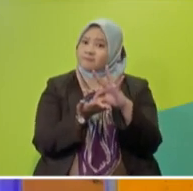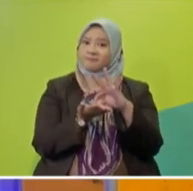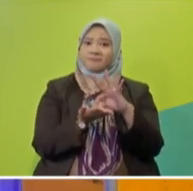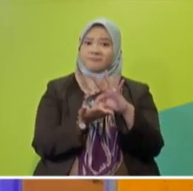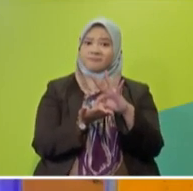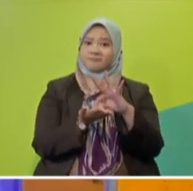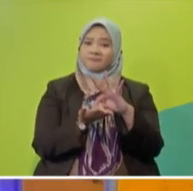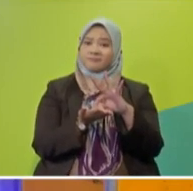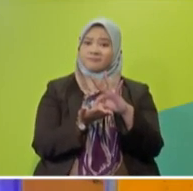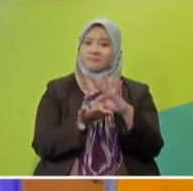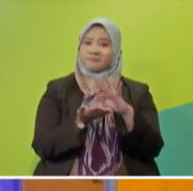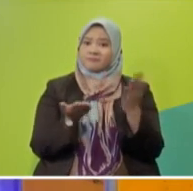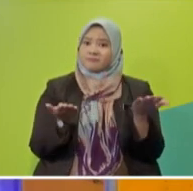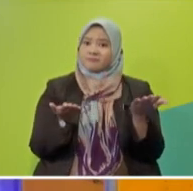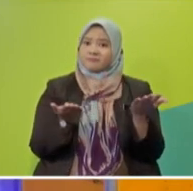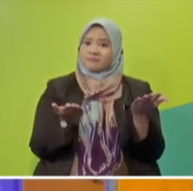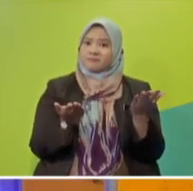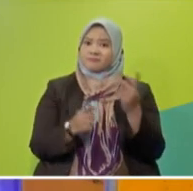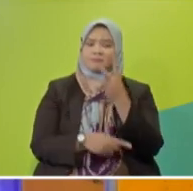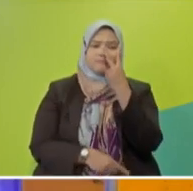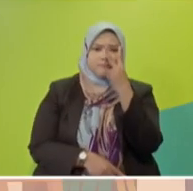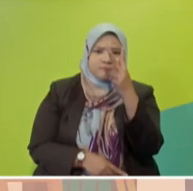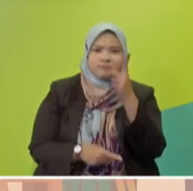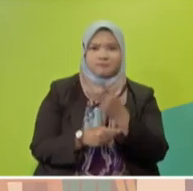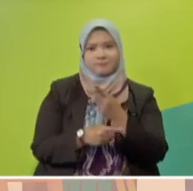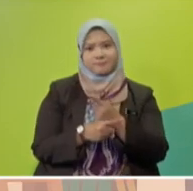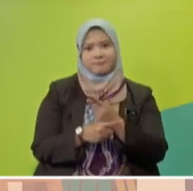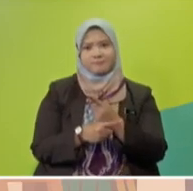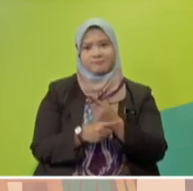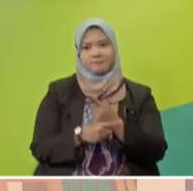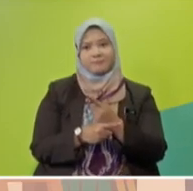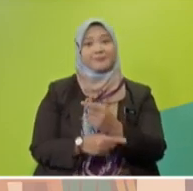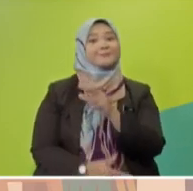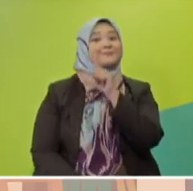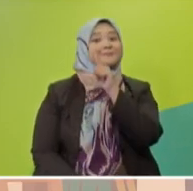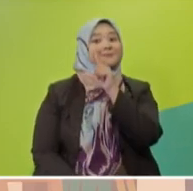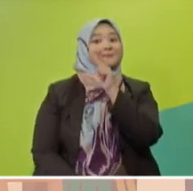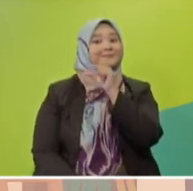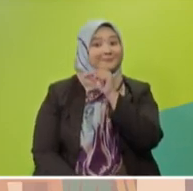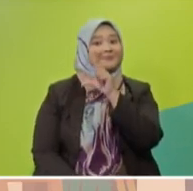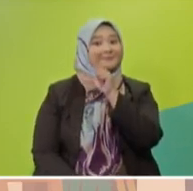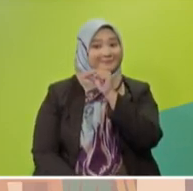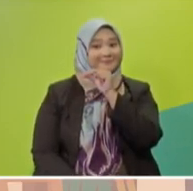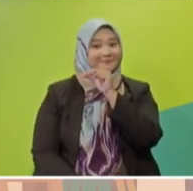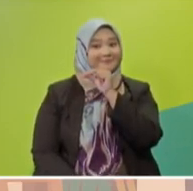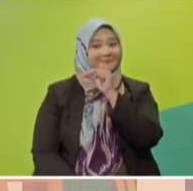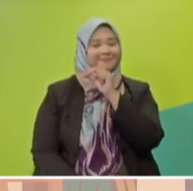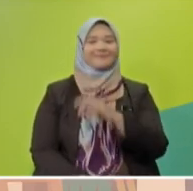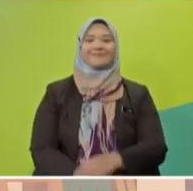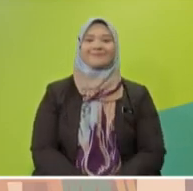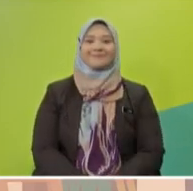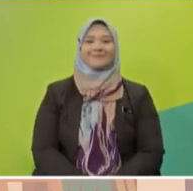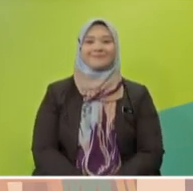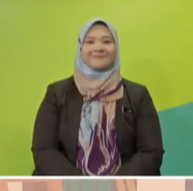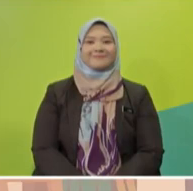Yeah. Look a duck. Yes, of course, it's a duck. Well done. And